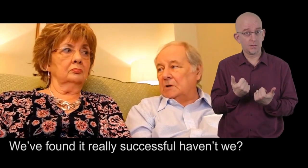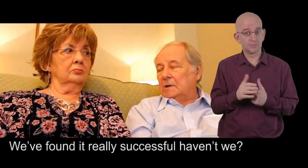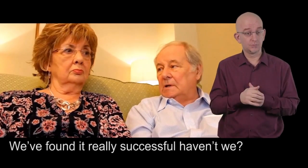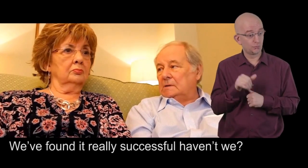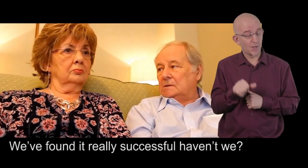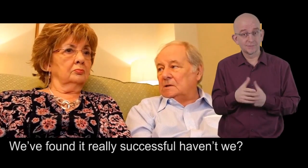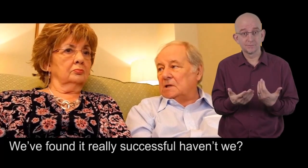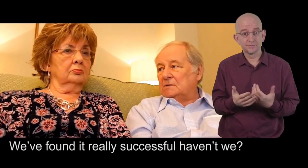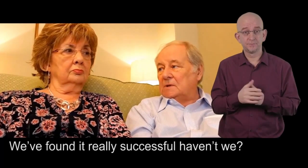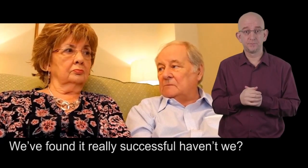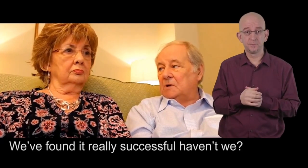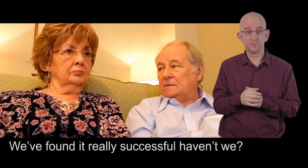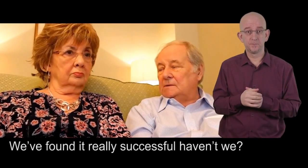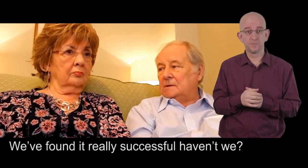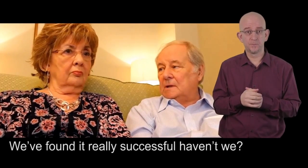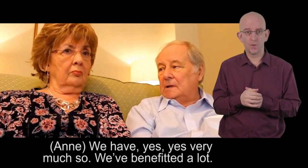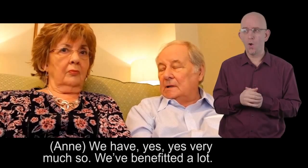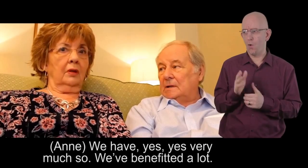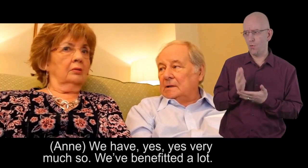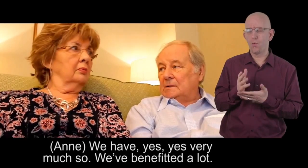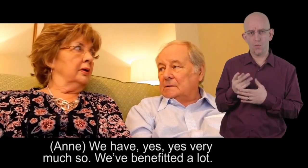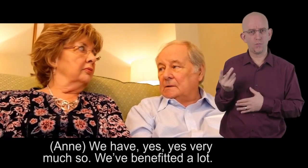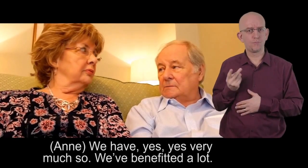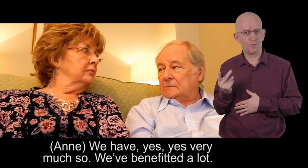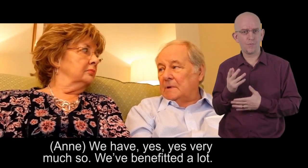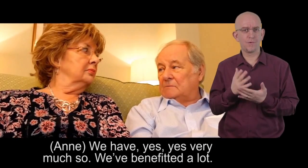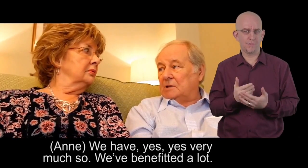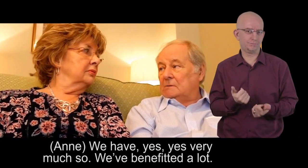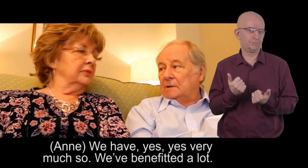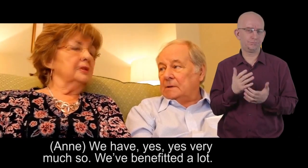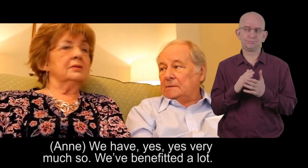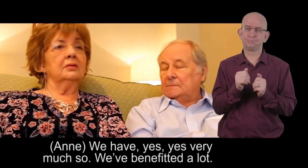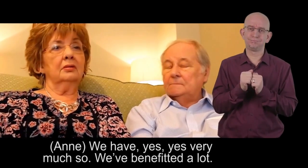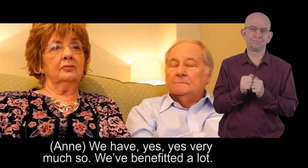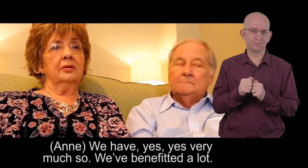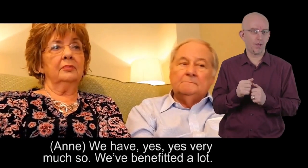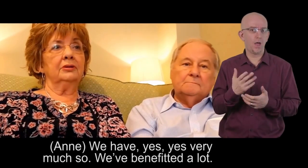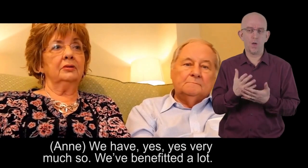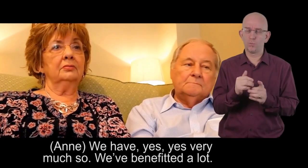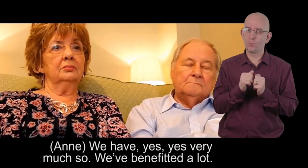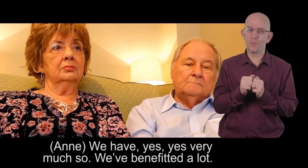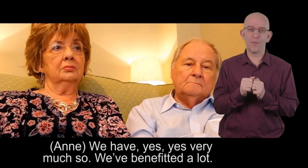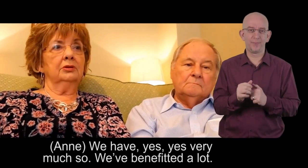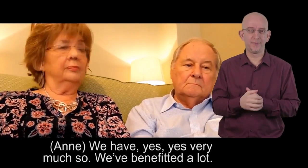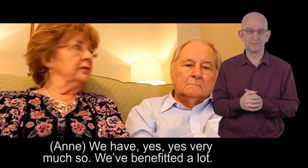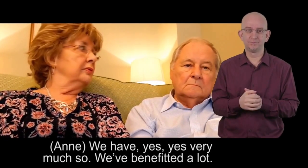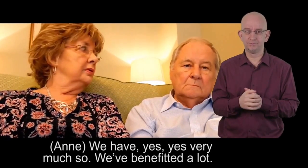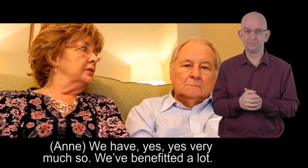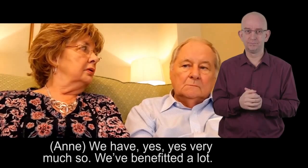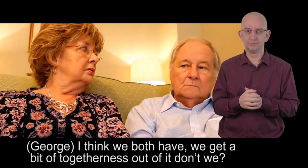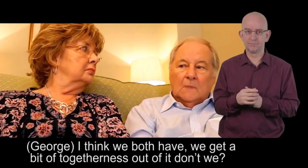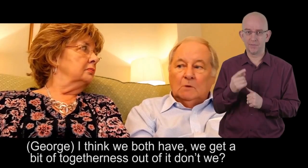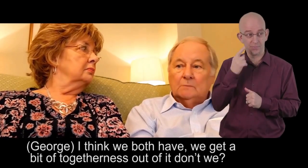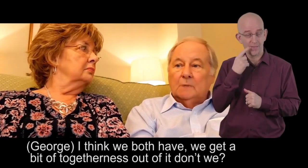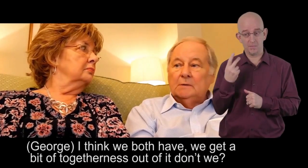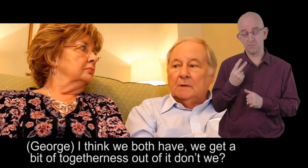really successful haven't we absolutely yes very much you've benefited